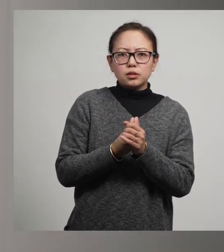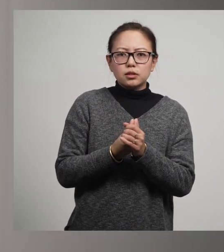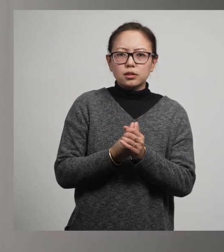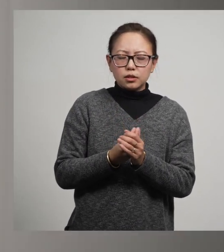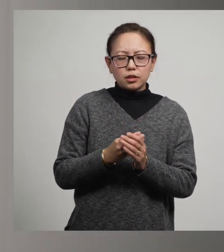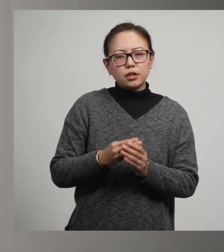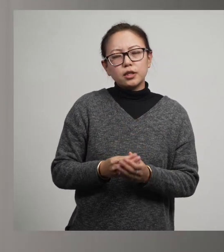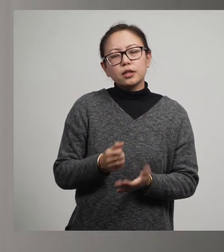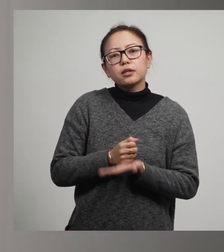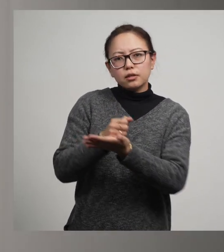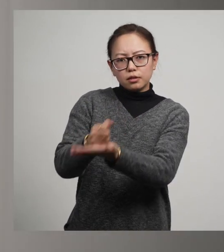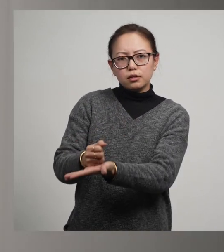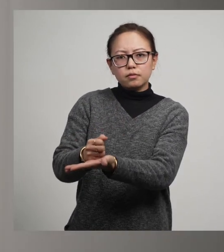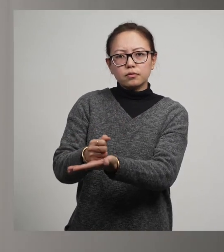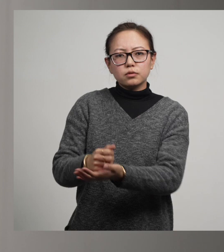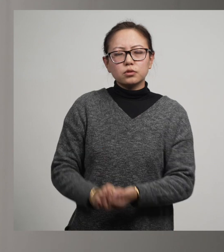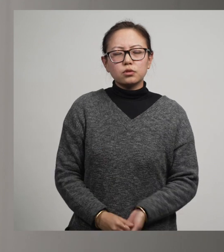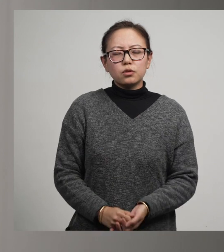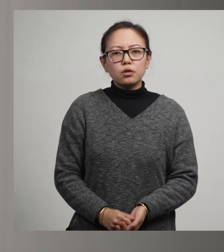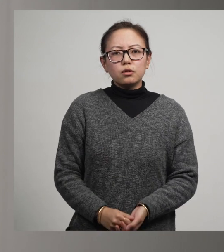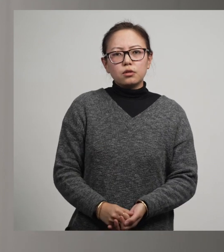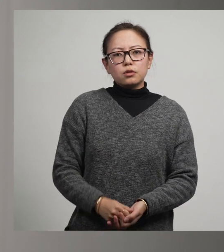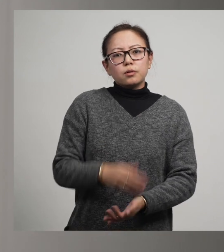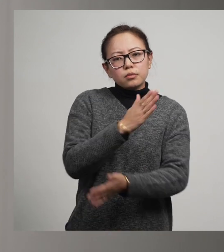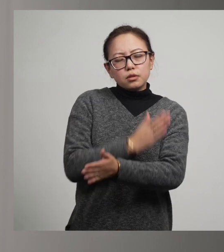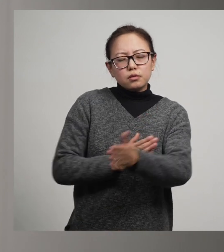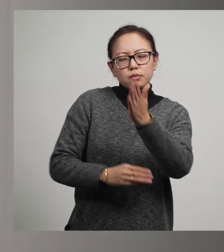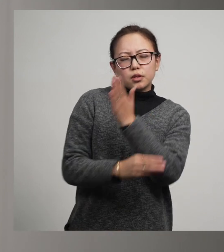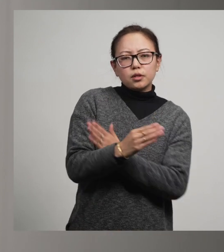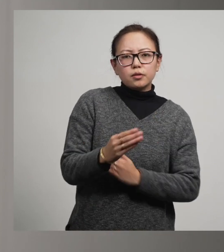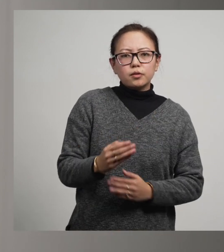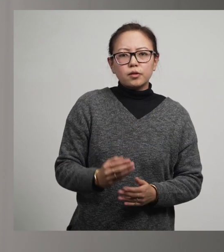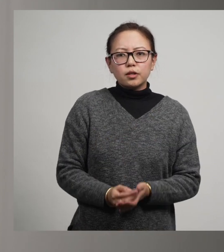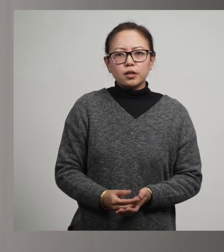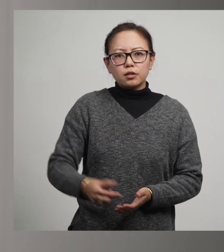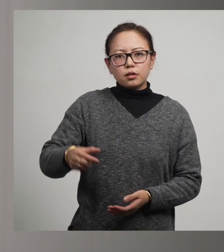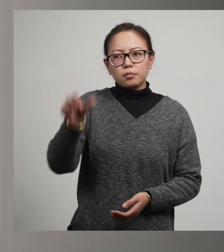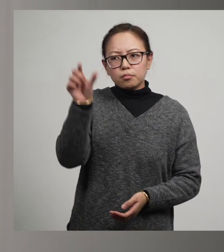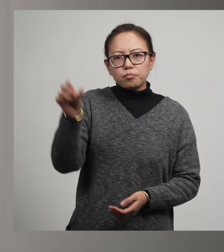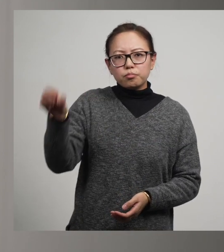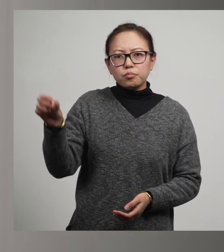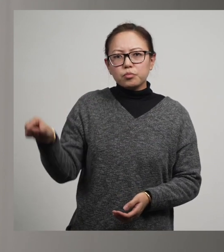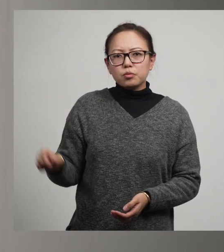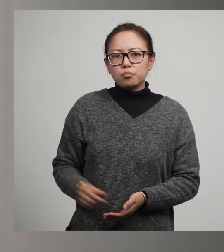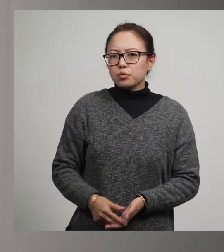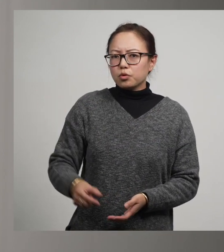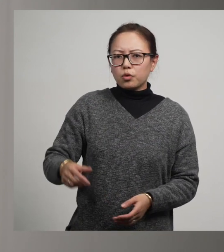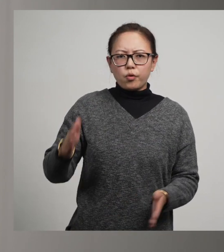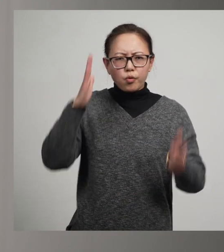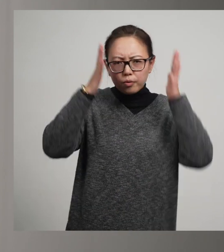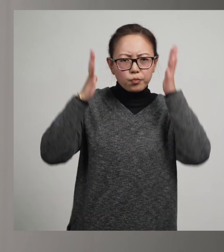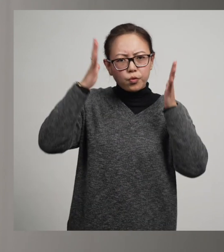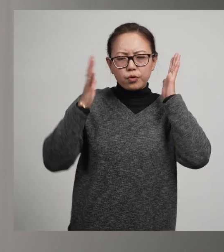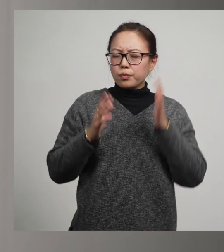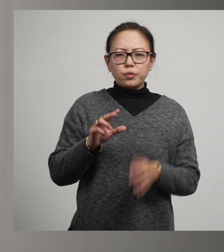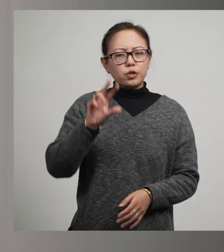Persons with Disabilities Eligible Voters will be able persons with disabilities. Please our website,